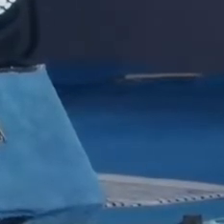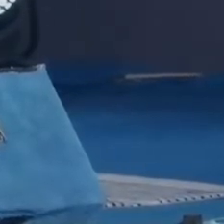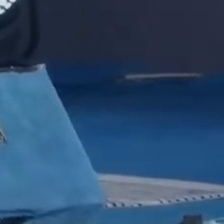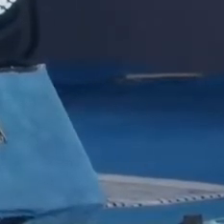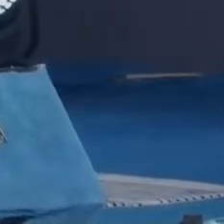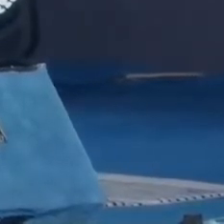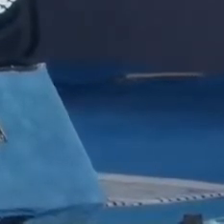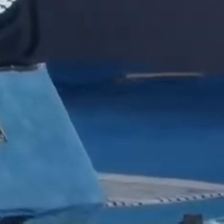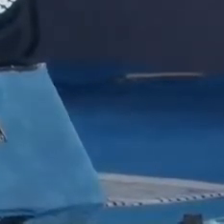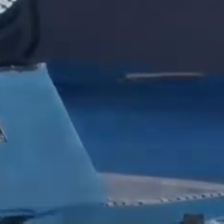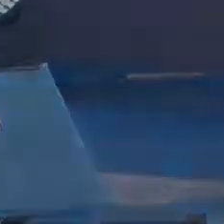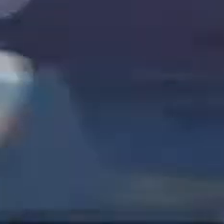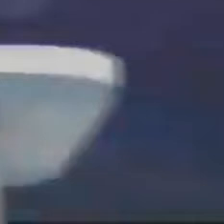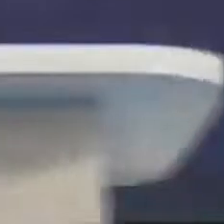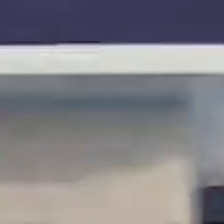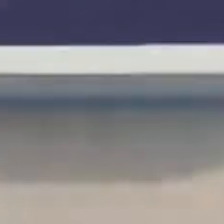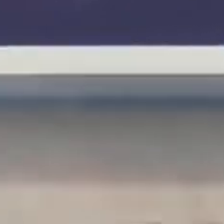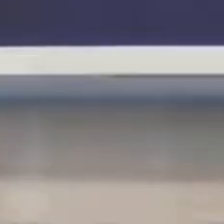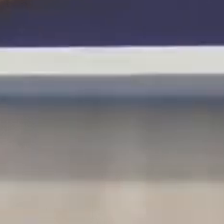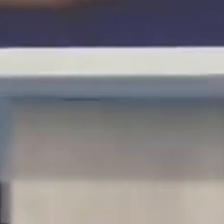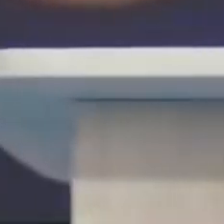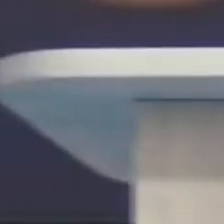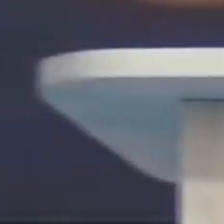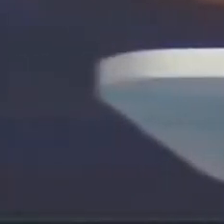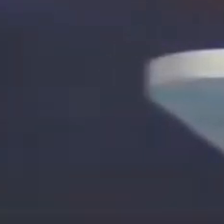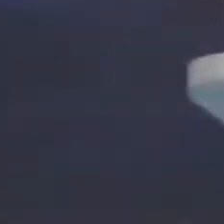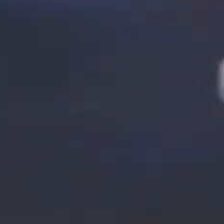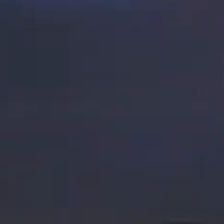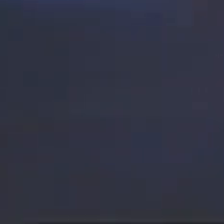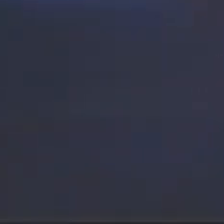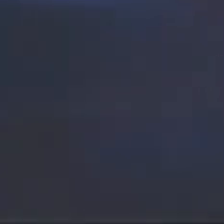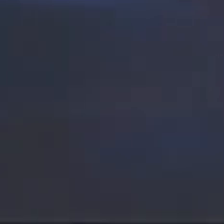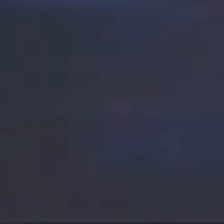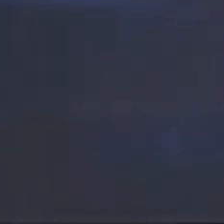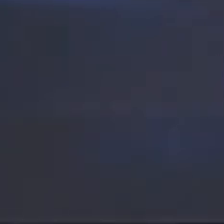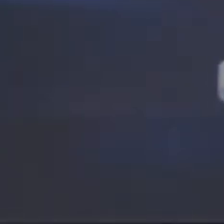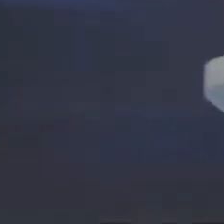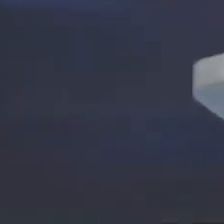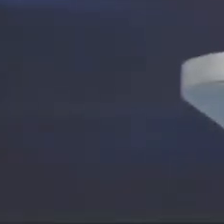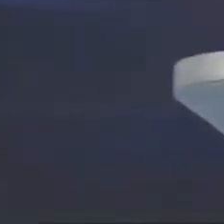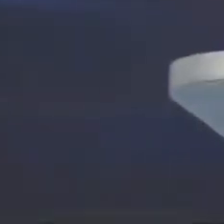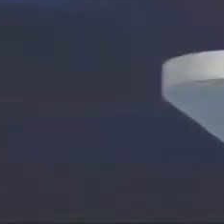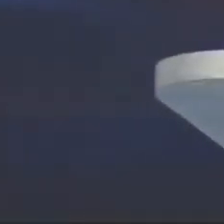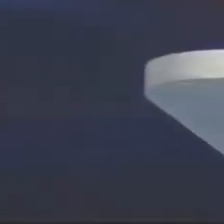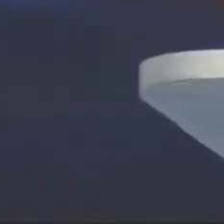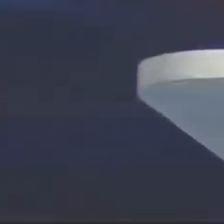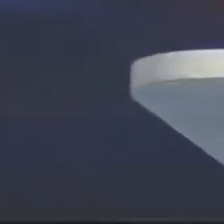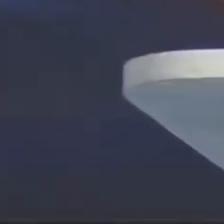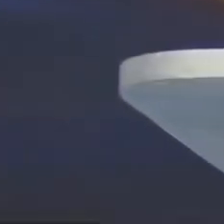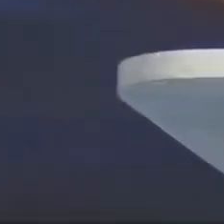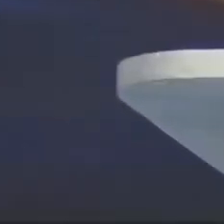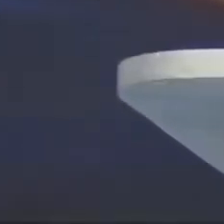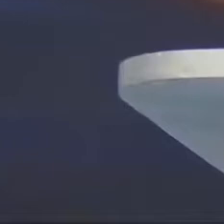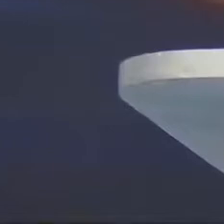have there, then I have to lead the army and I have to be there myself. He knew my age, he knew how old I am, and he